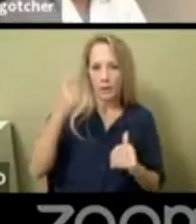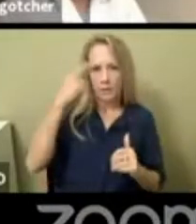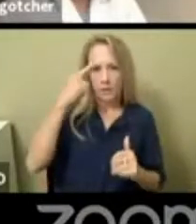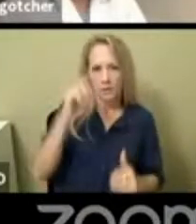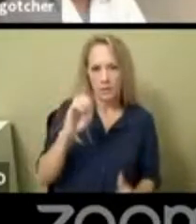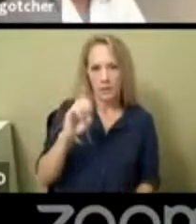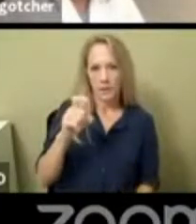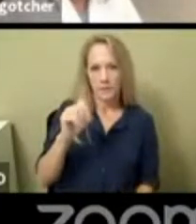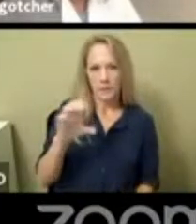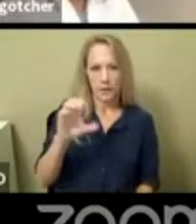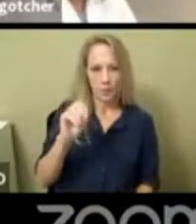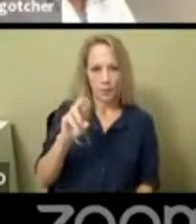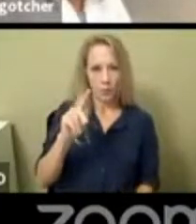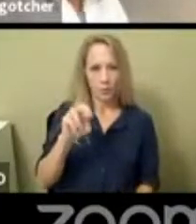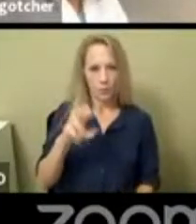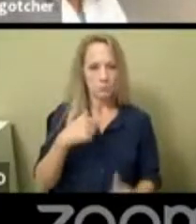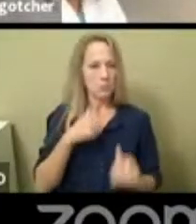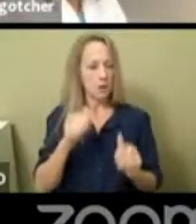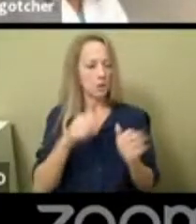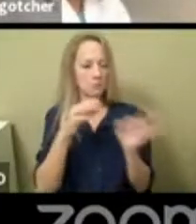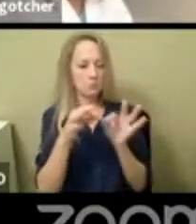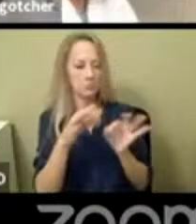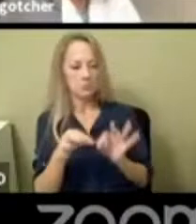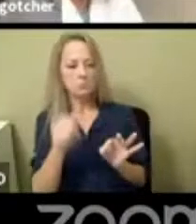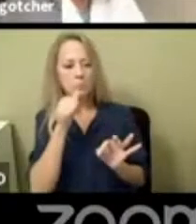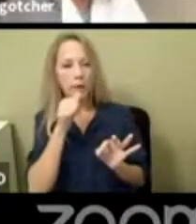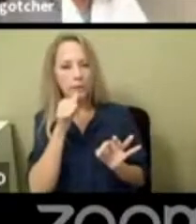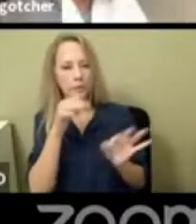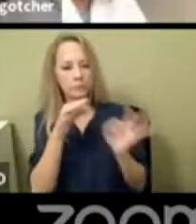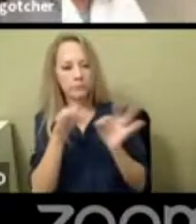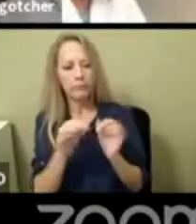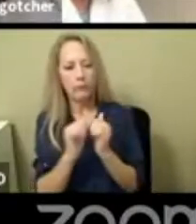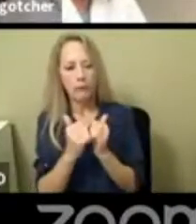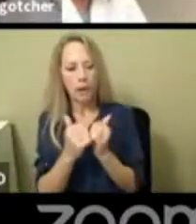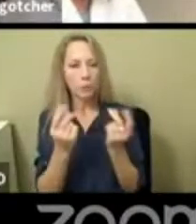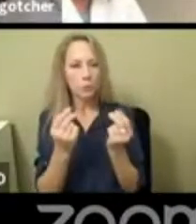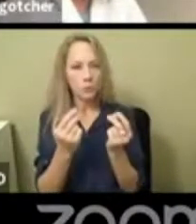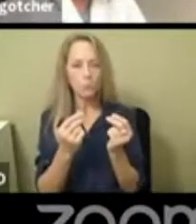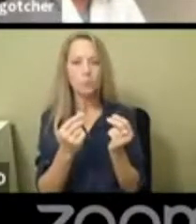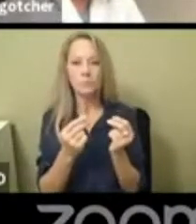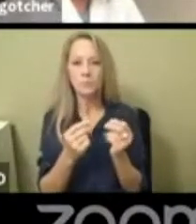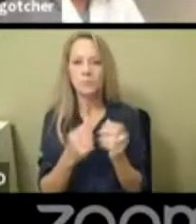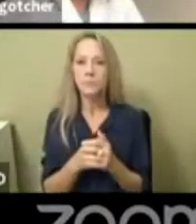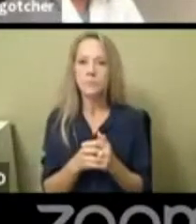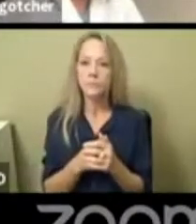talk you all through that privately if anybody wants to do that. But